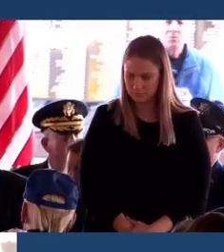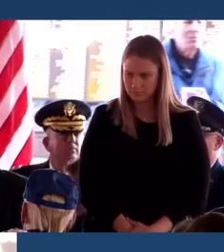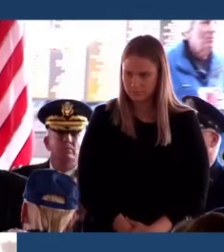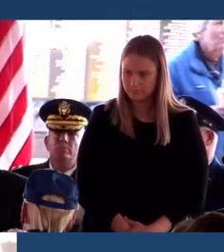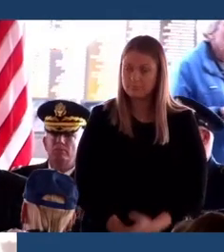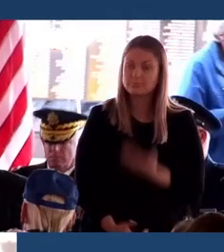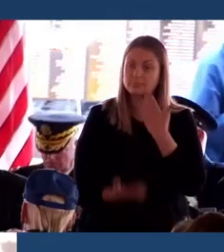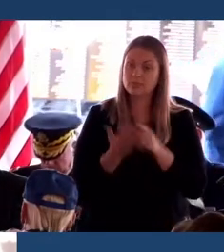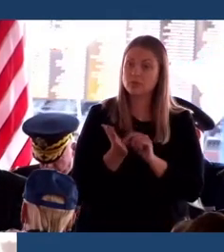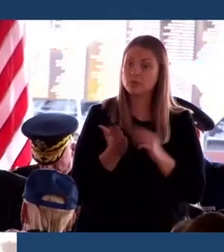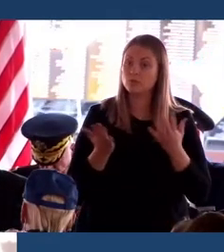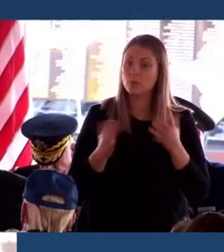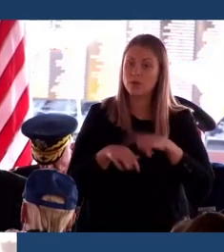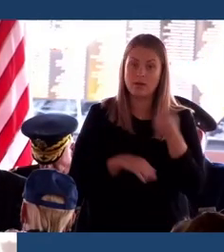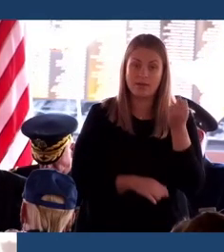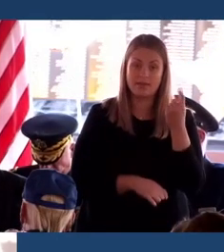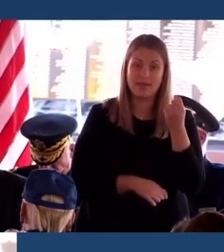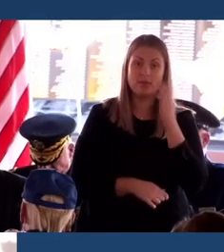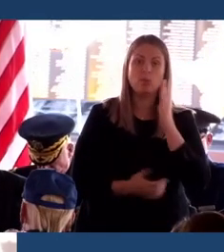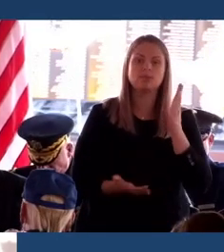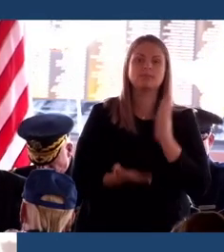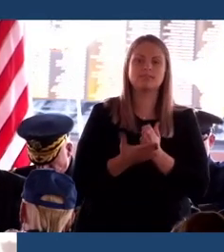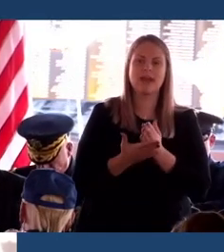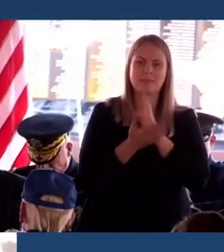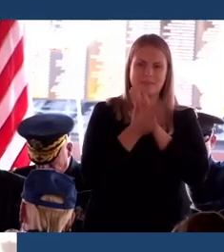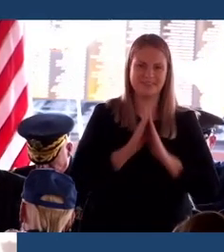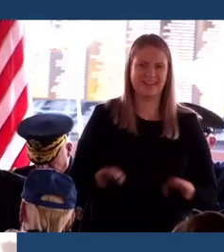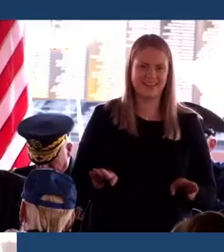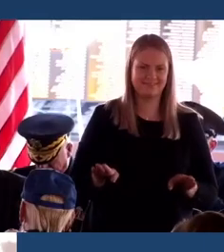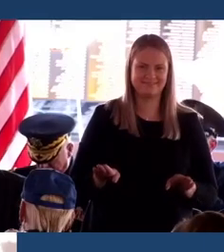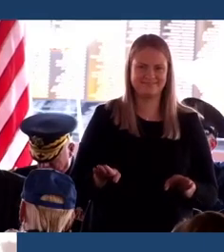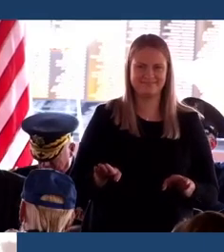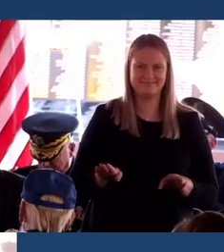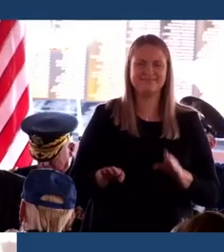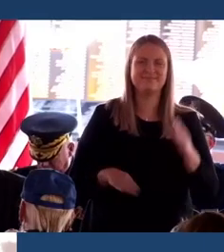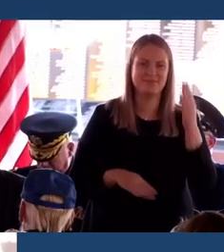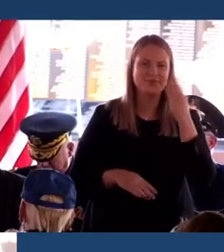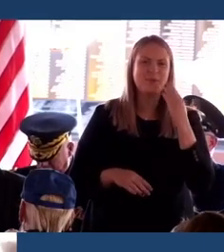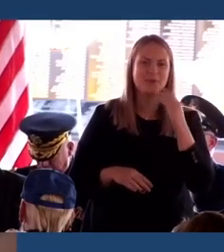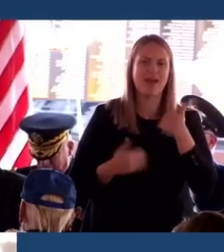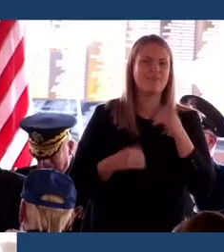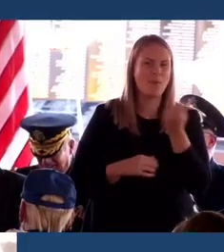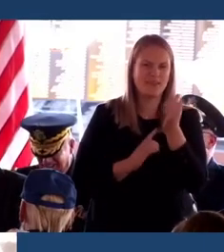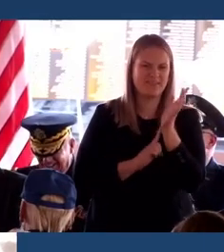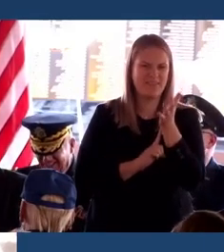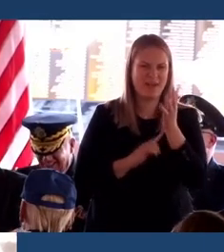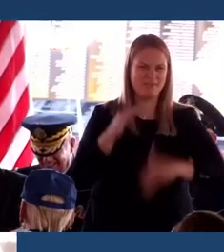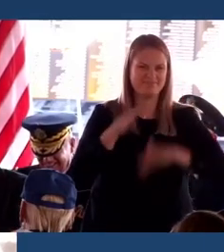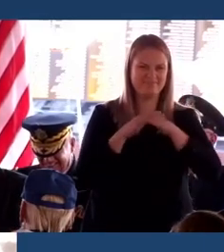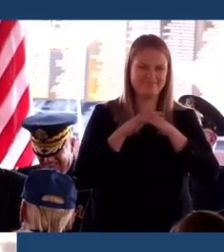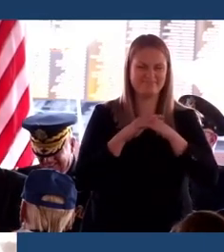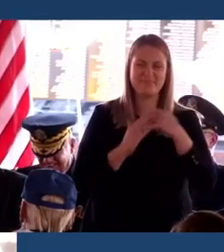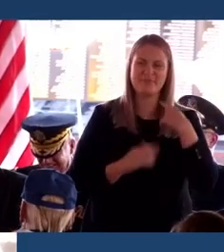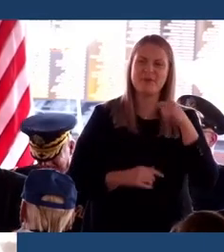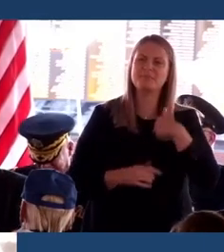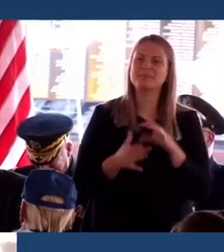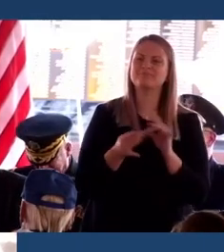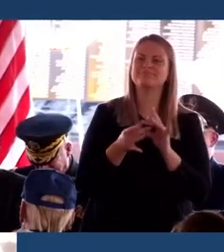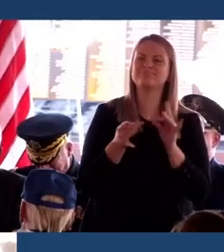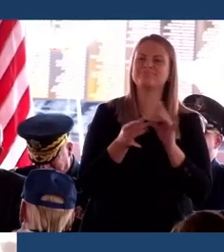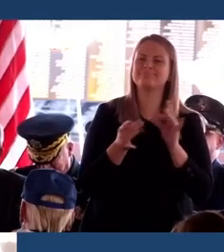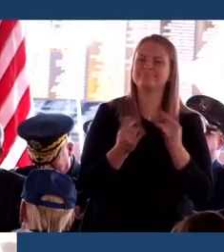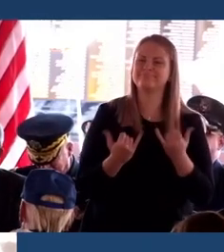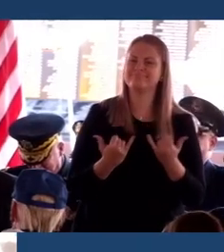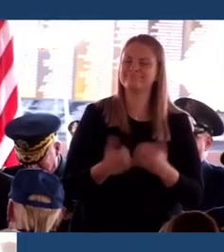The good news is at 11 o'clock, we will stop and be silent. So you know you have no more than 5 minutes for me to make these remarks. To